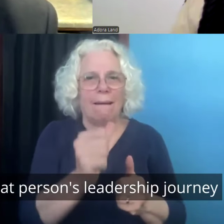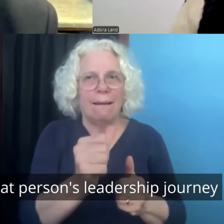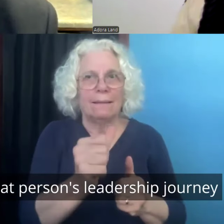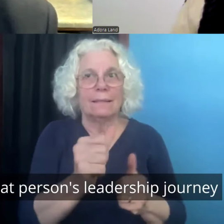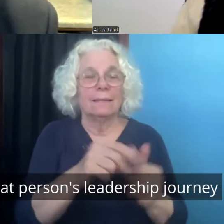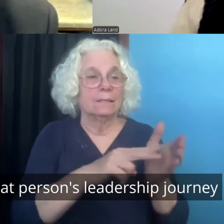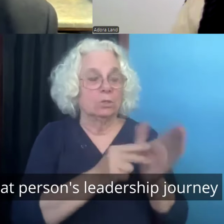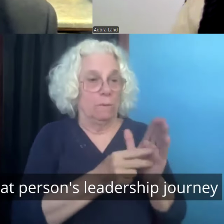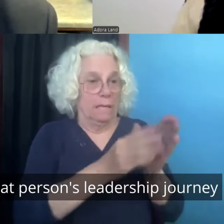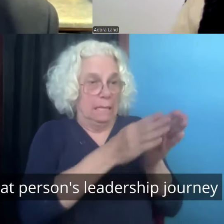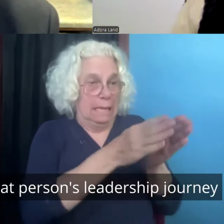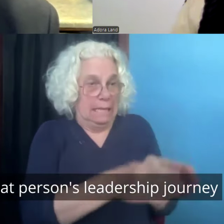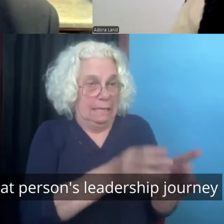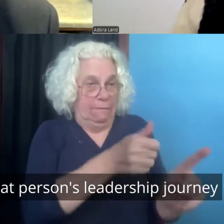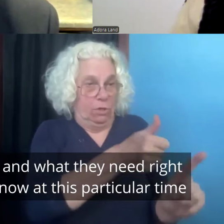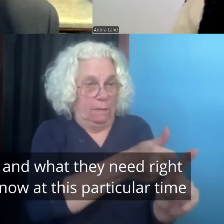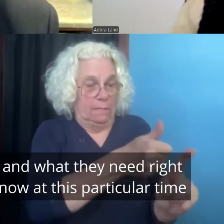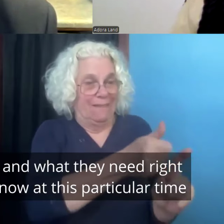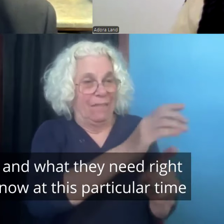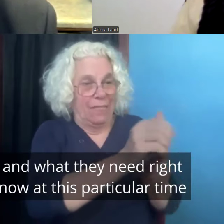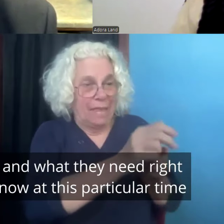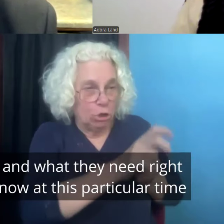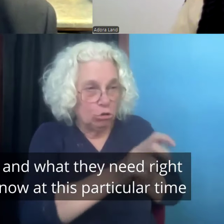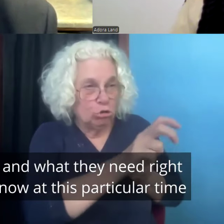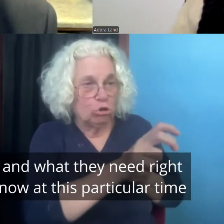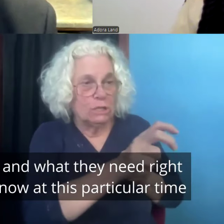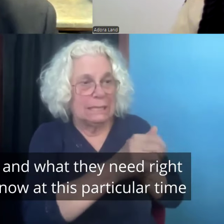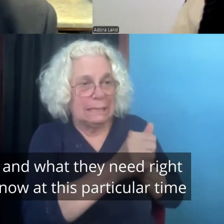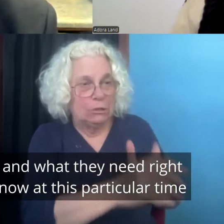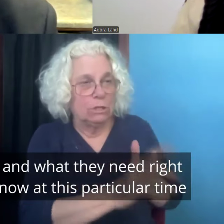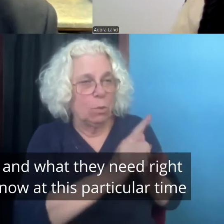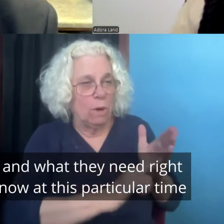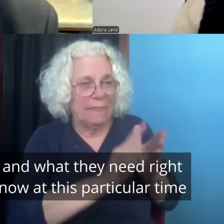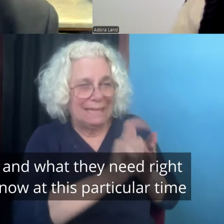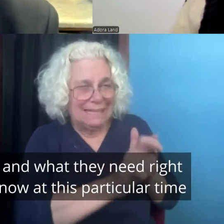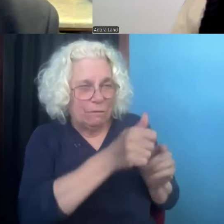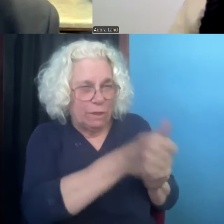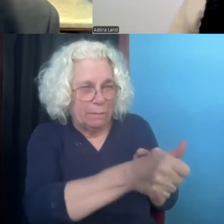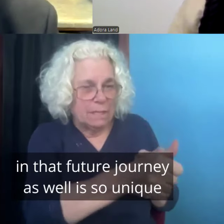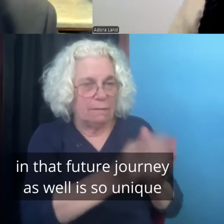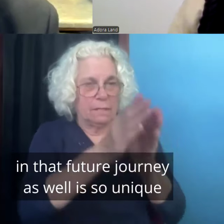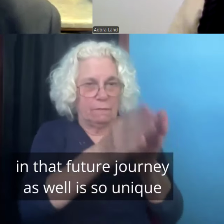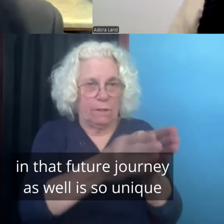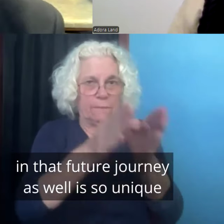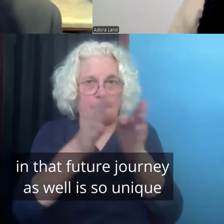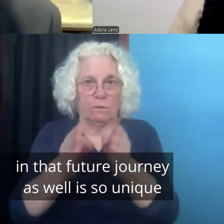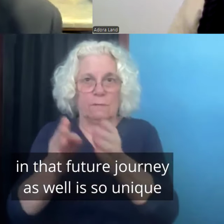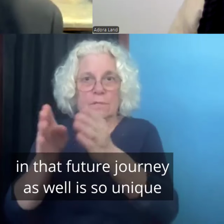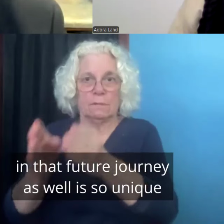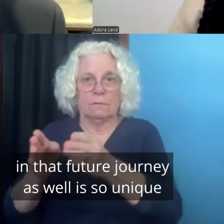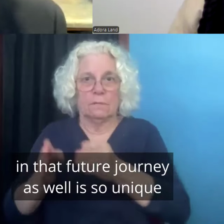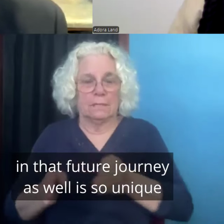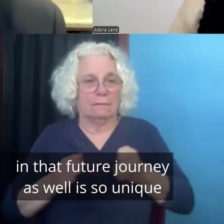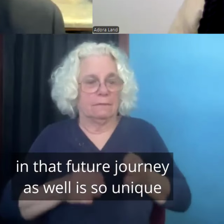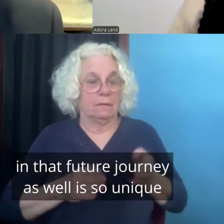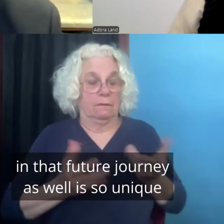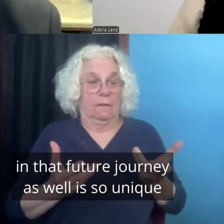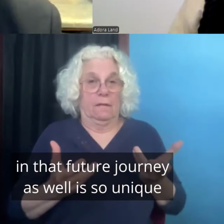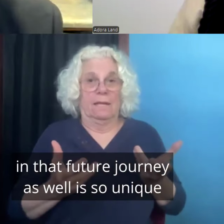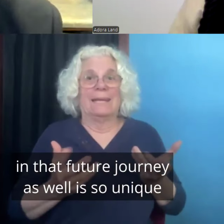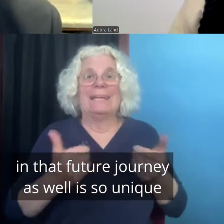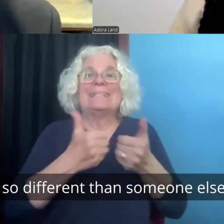of that person's leadership journey and what they need right now at this particular time in that future journey as well